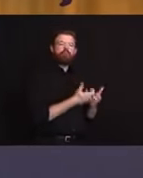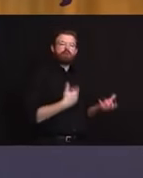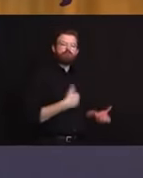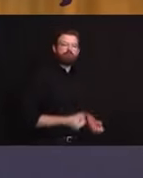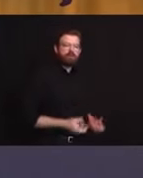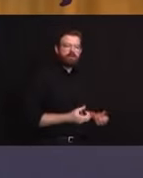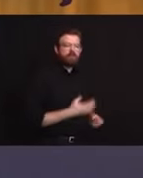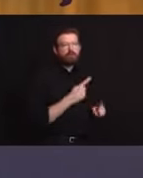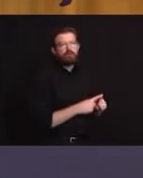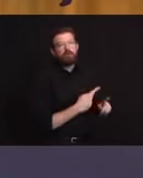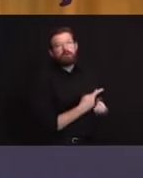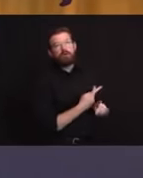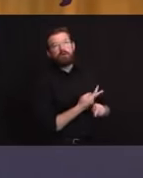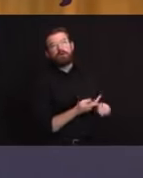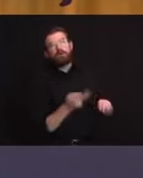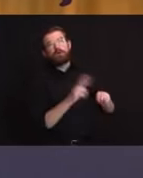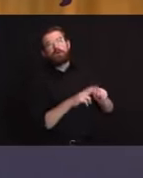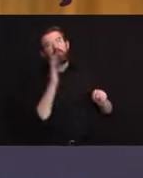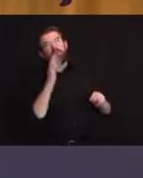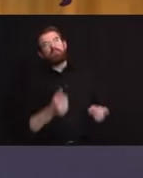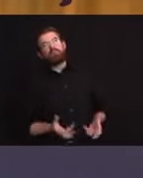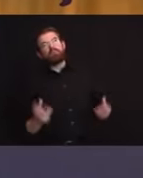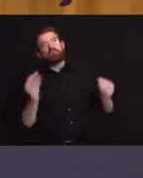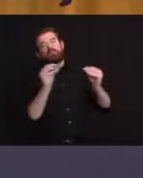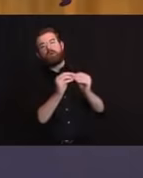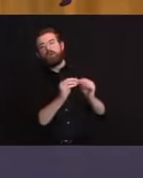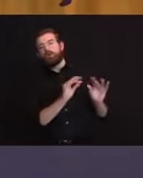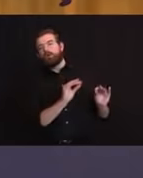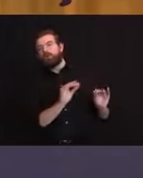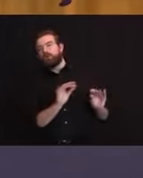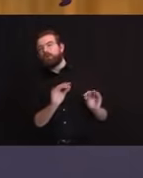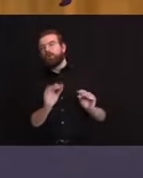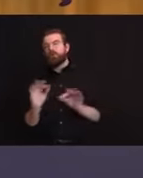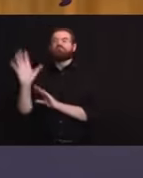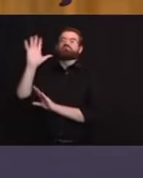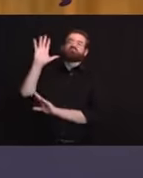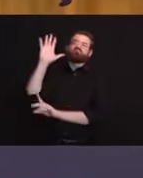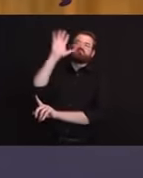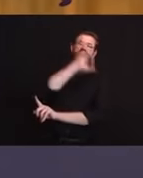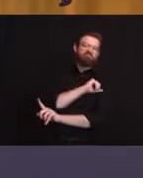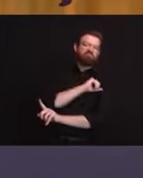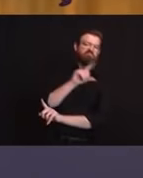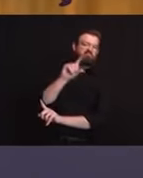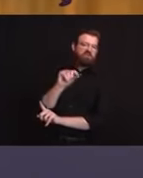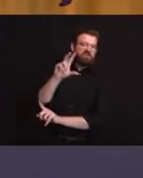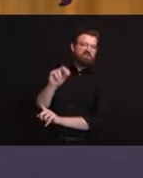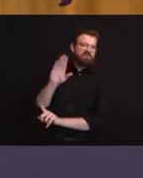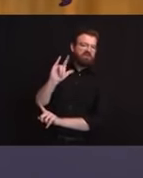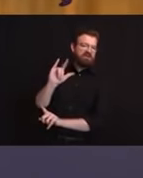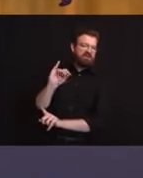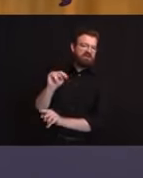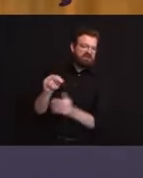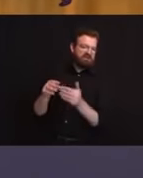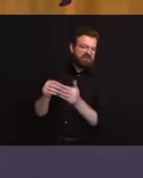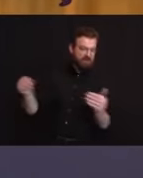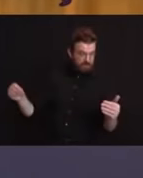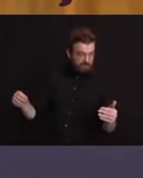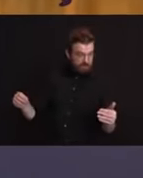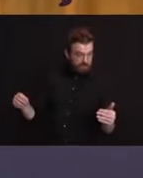to project at least some amount of conjecture what it looks like for the back end of